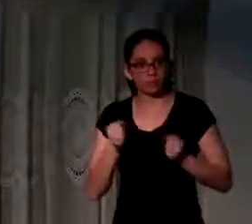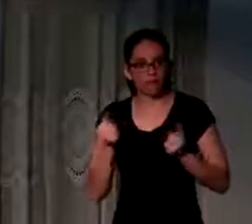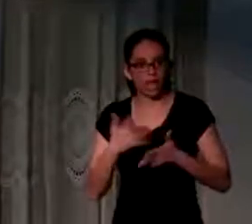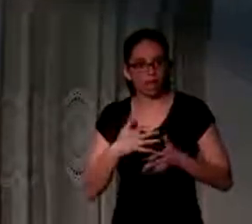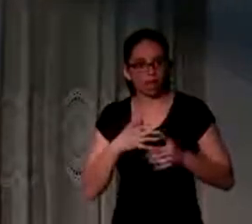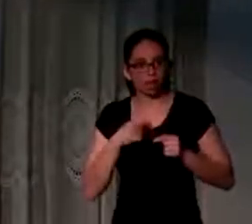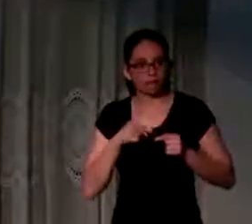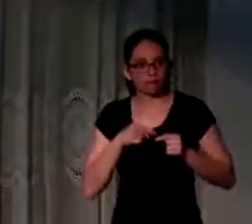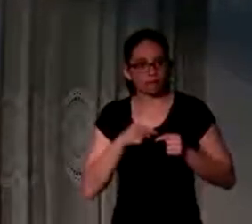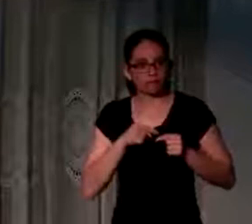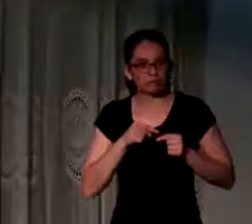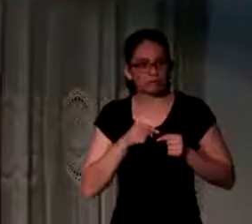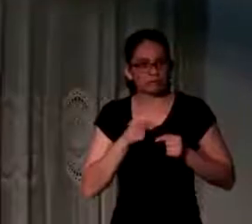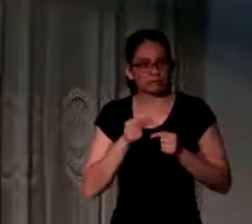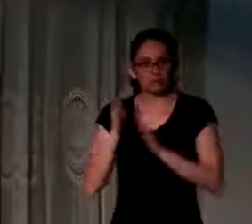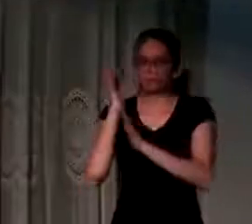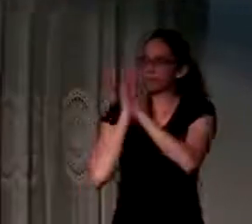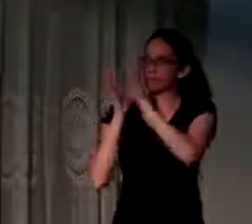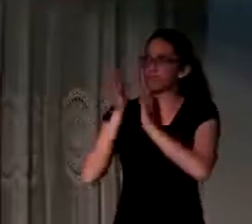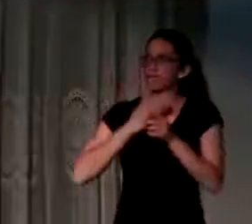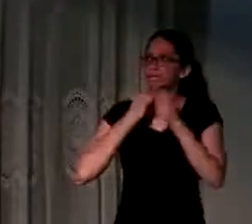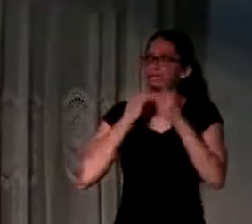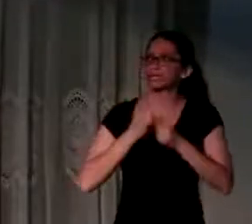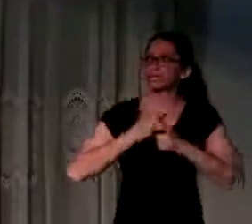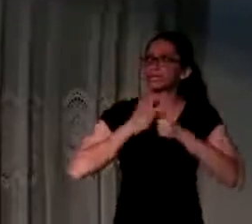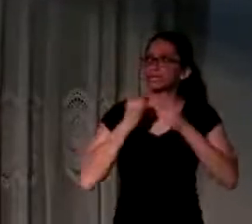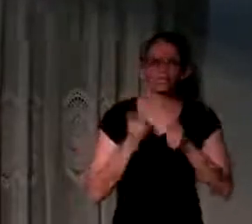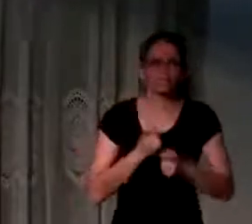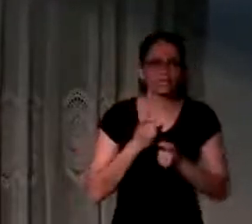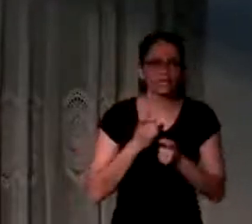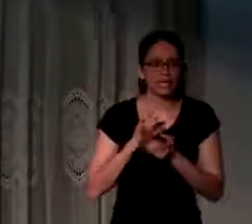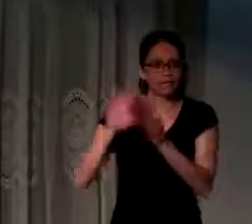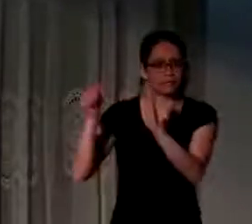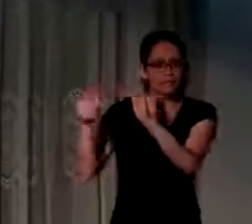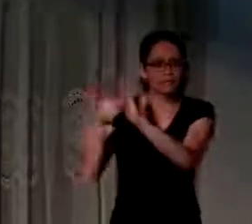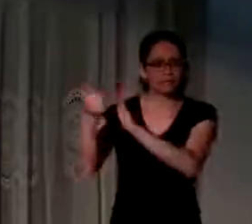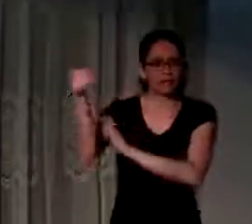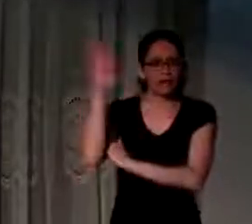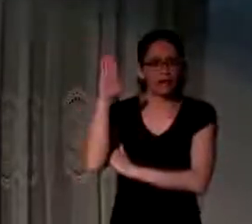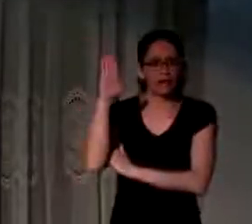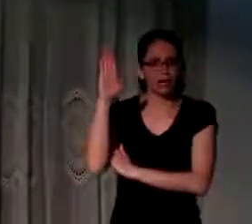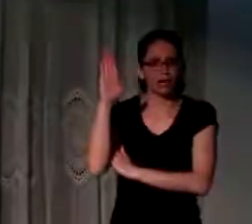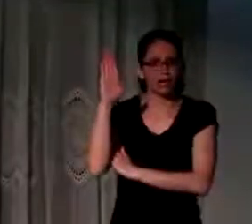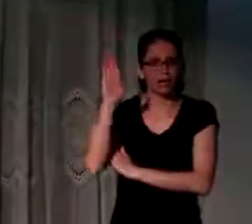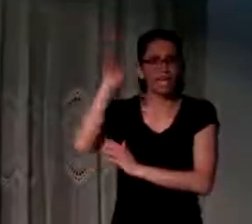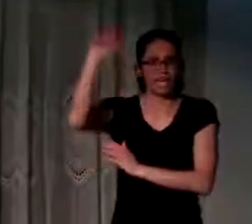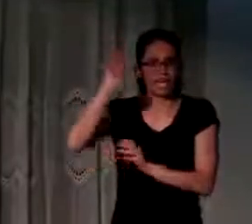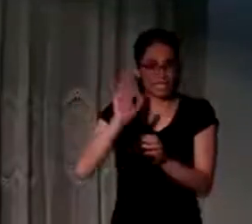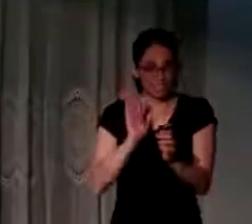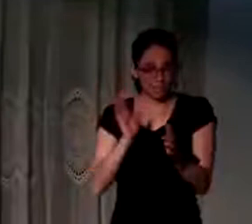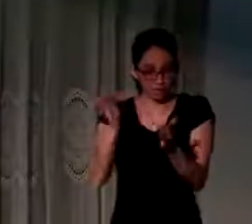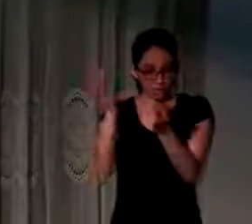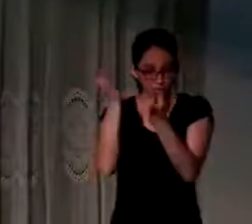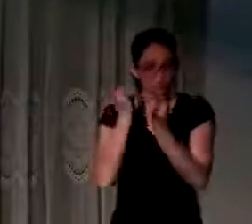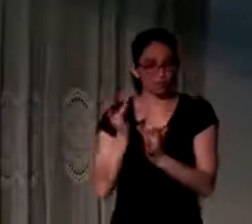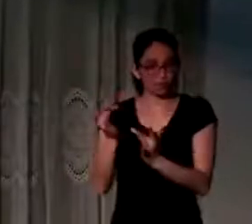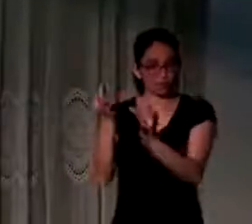Because I had lived a life of sin. And God's great mercy was poured out on me.